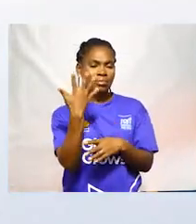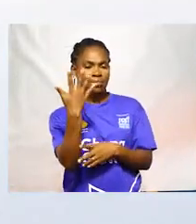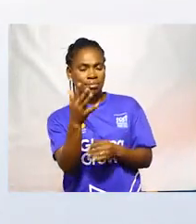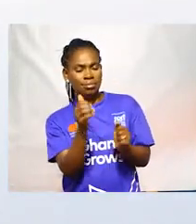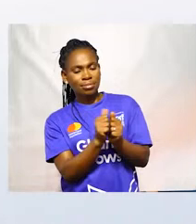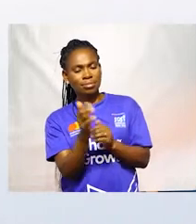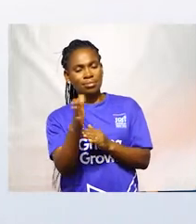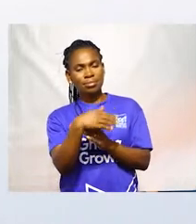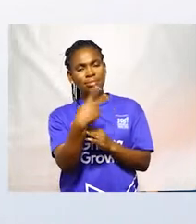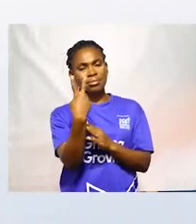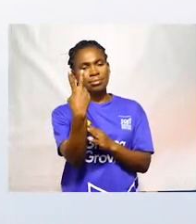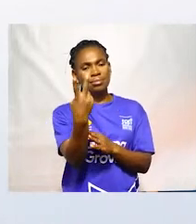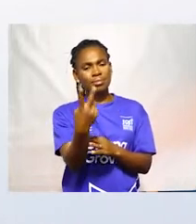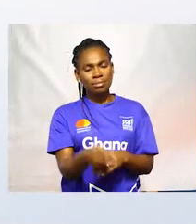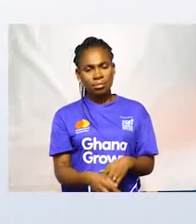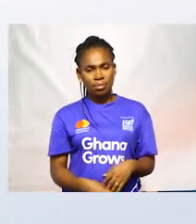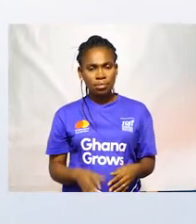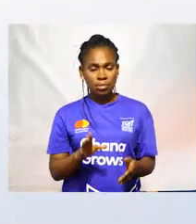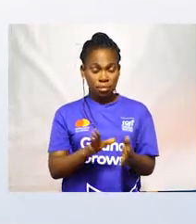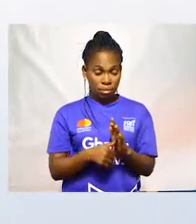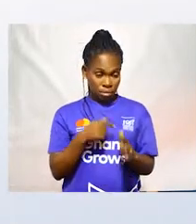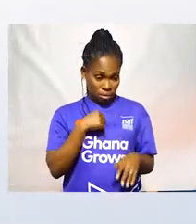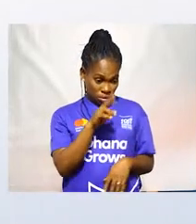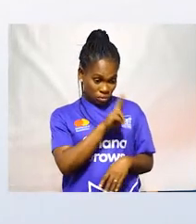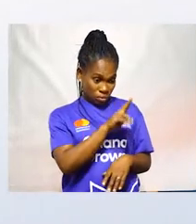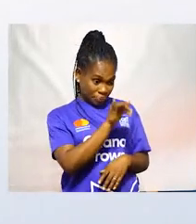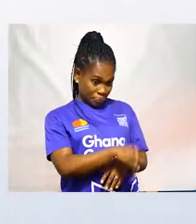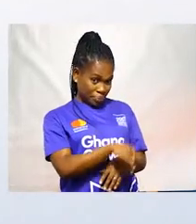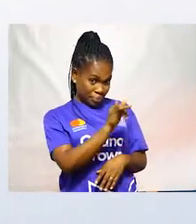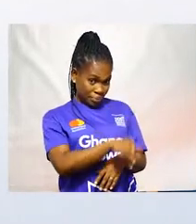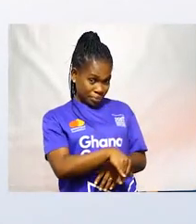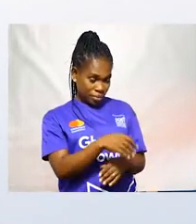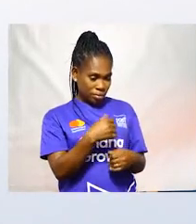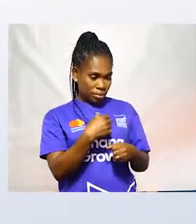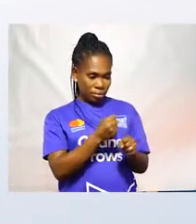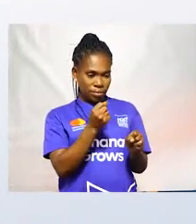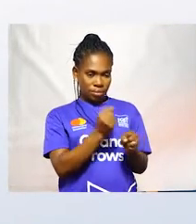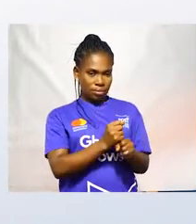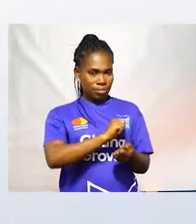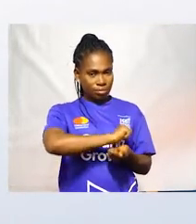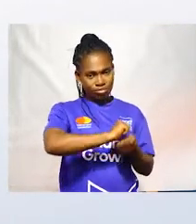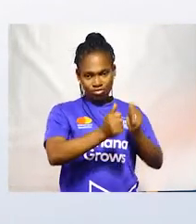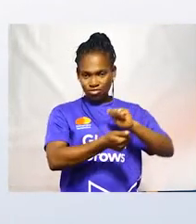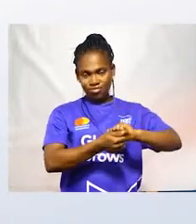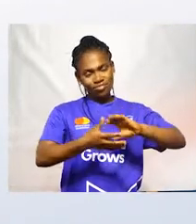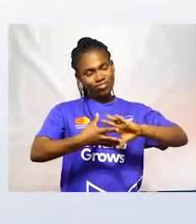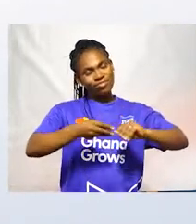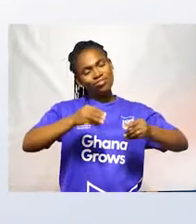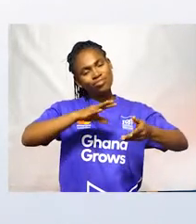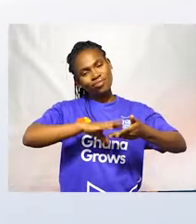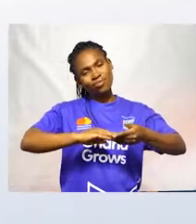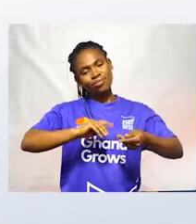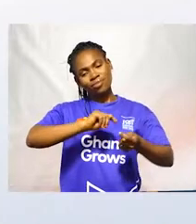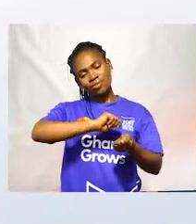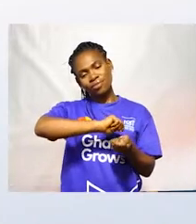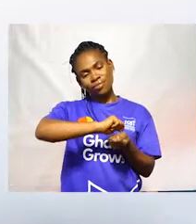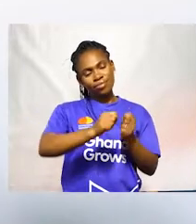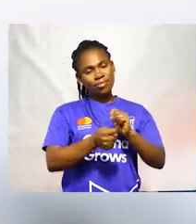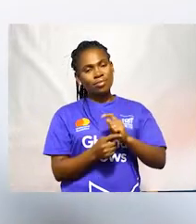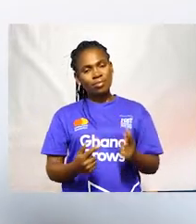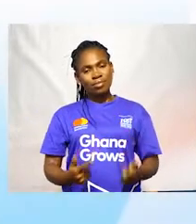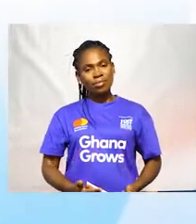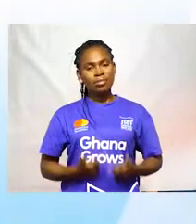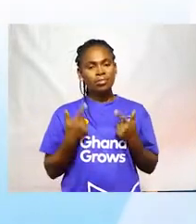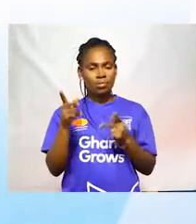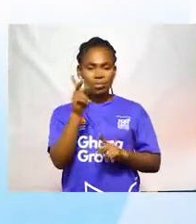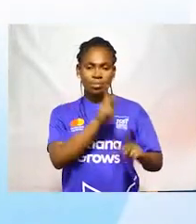fish. Jesus said, I'm going to use this very thing to change the story and to transform the lives of the people. What's